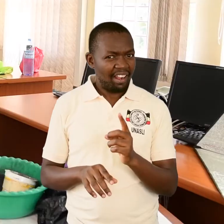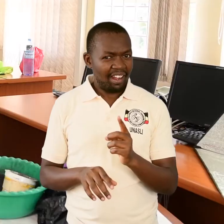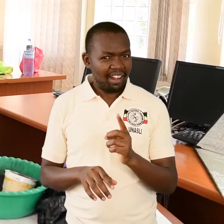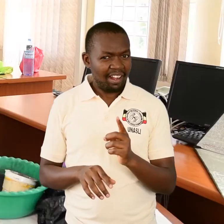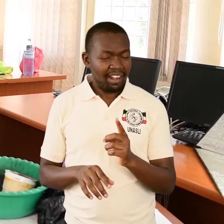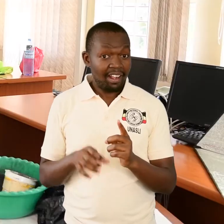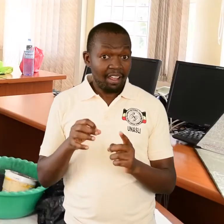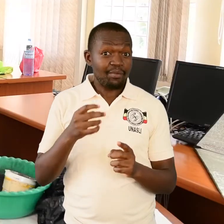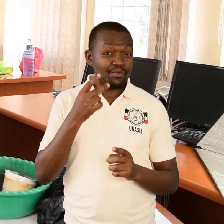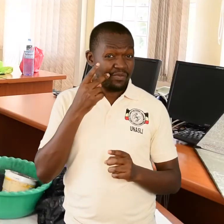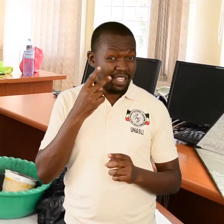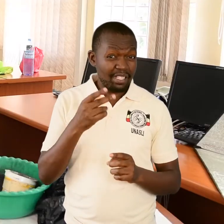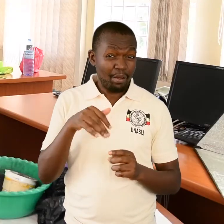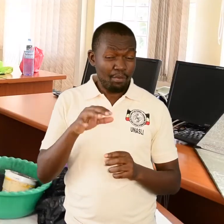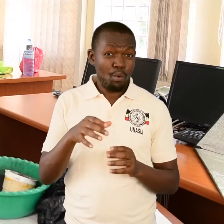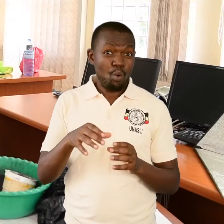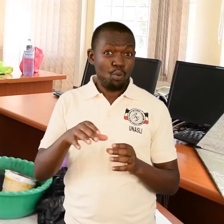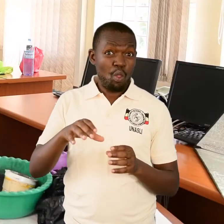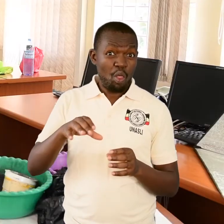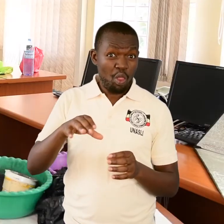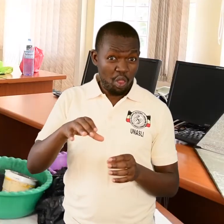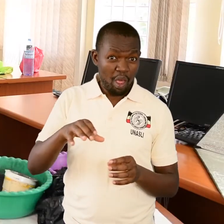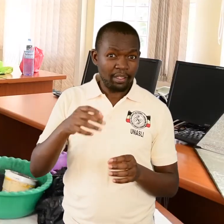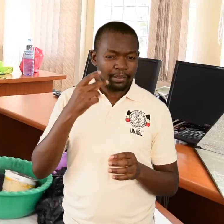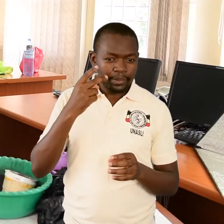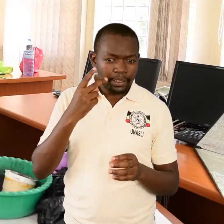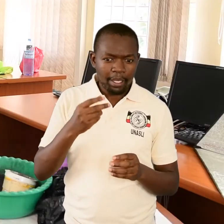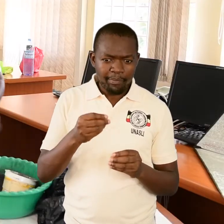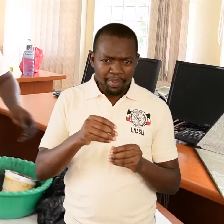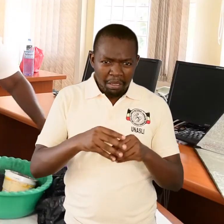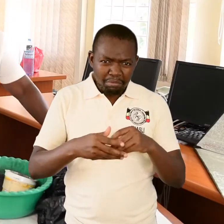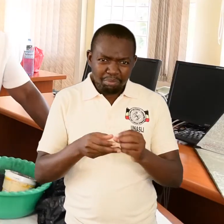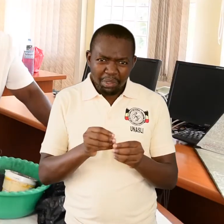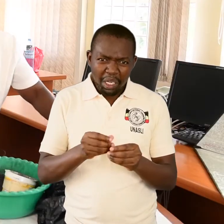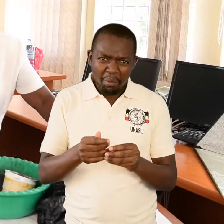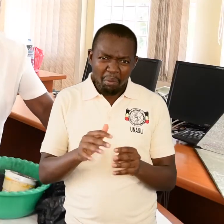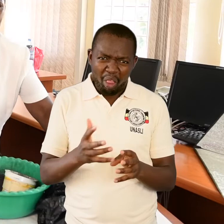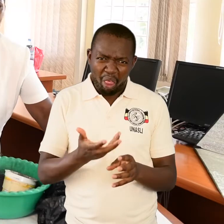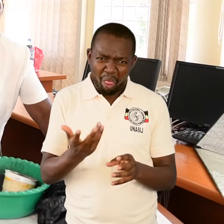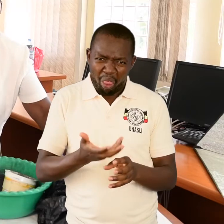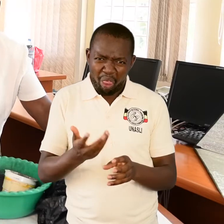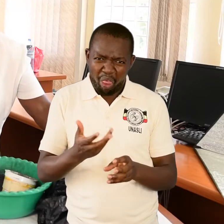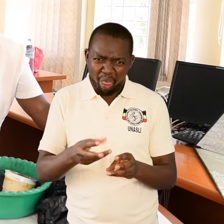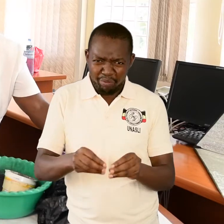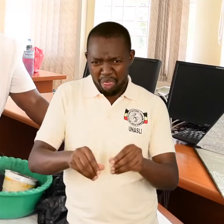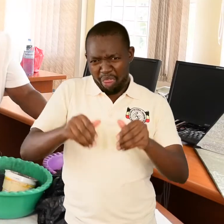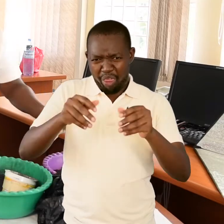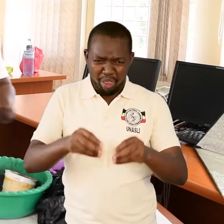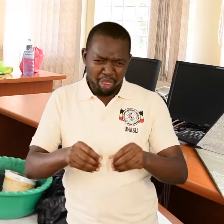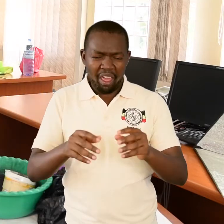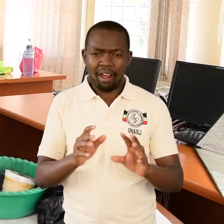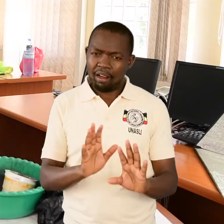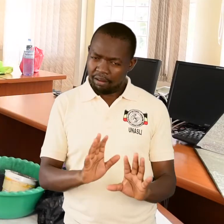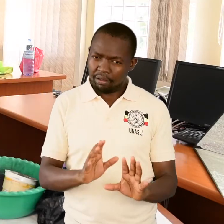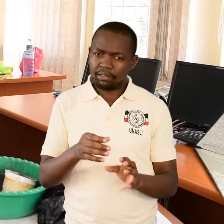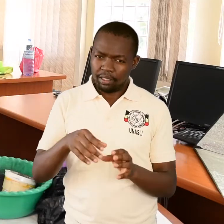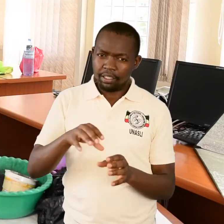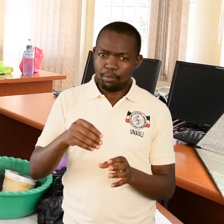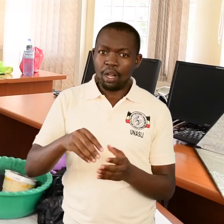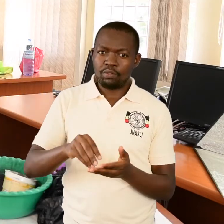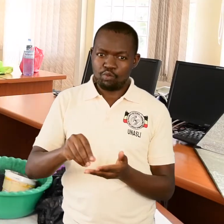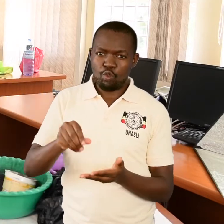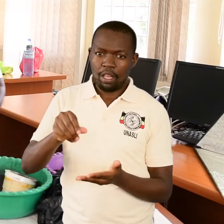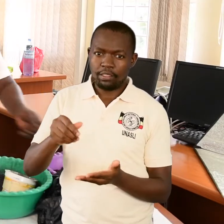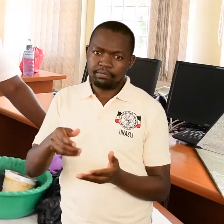you realize that the mixture is watery, you add in more soil.